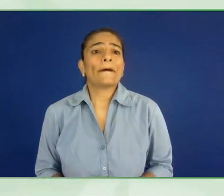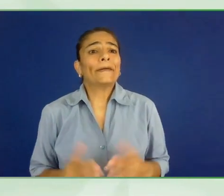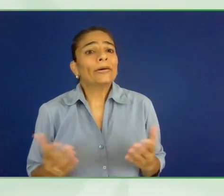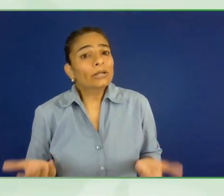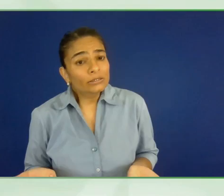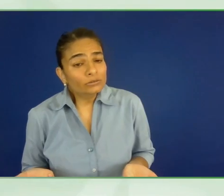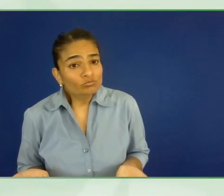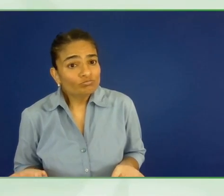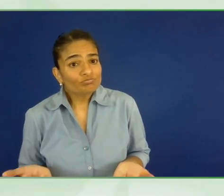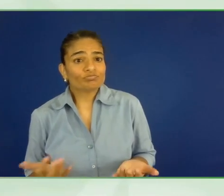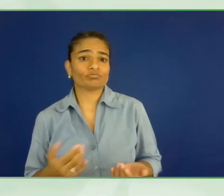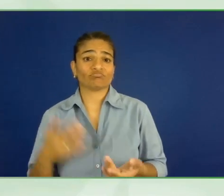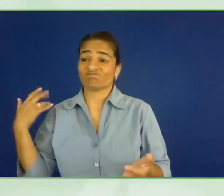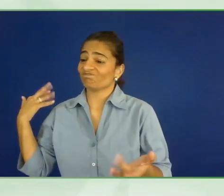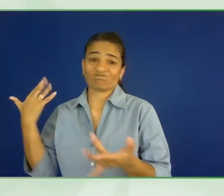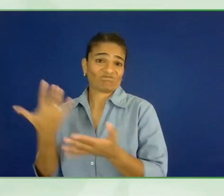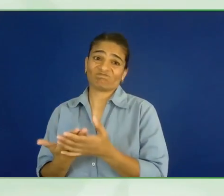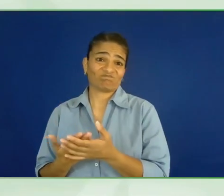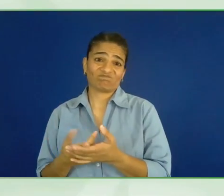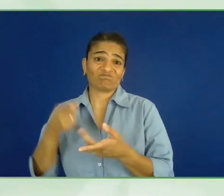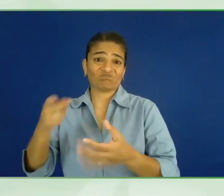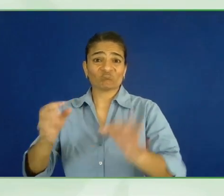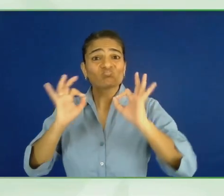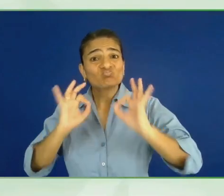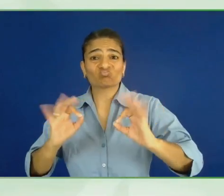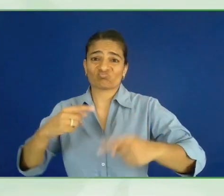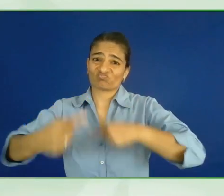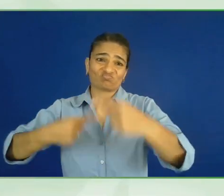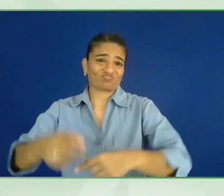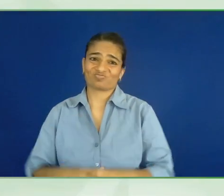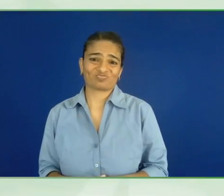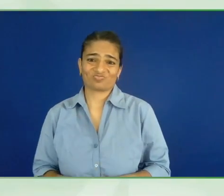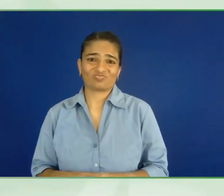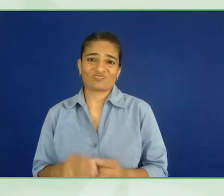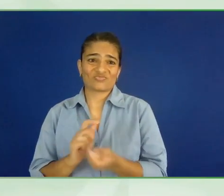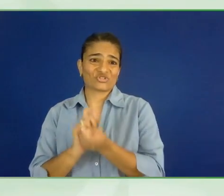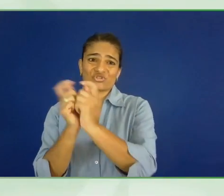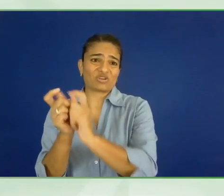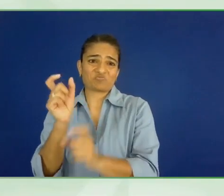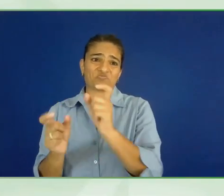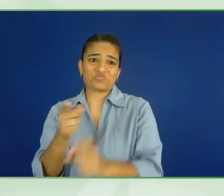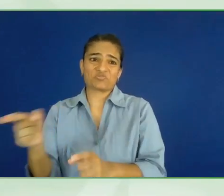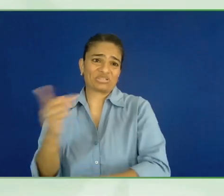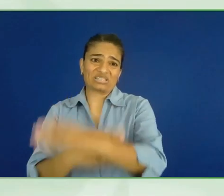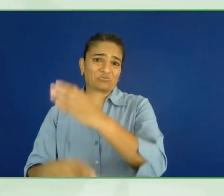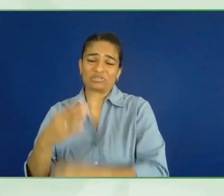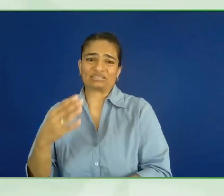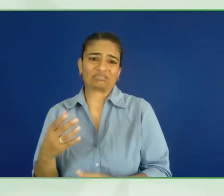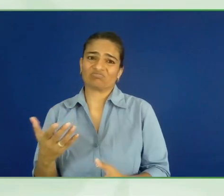effective in changing situation of persons with disabilities, and we need more projects and